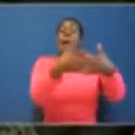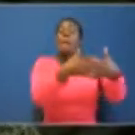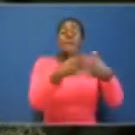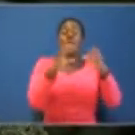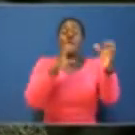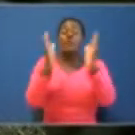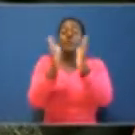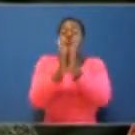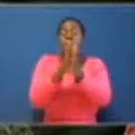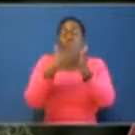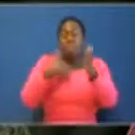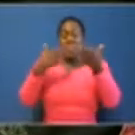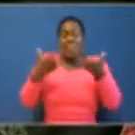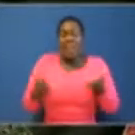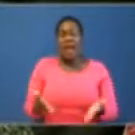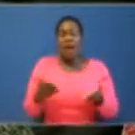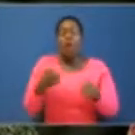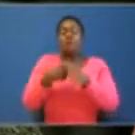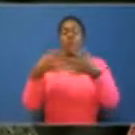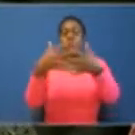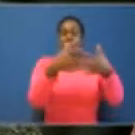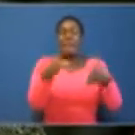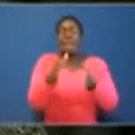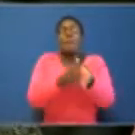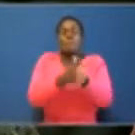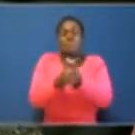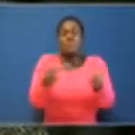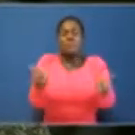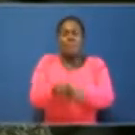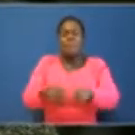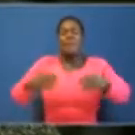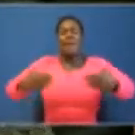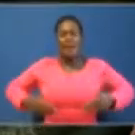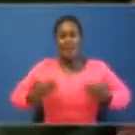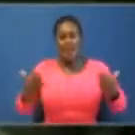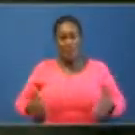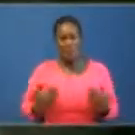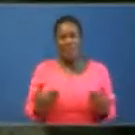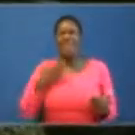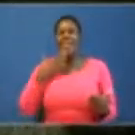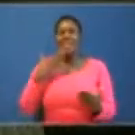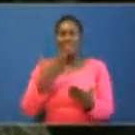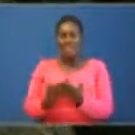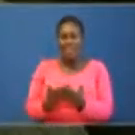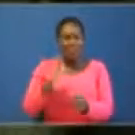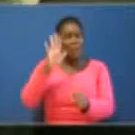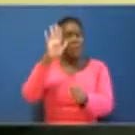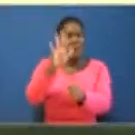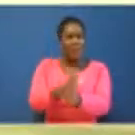me as i'm here and they are quite excited and happy very well yes